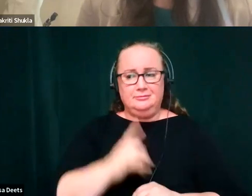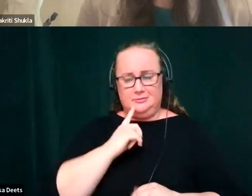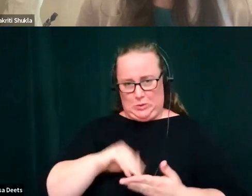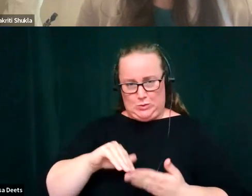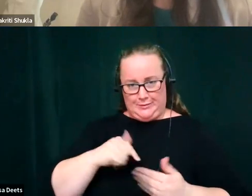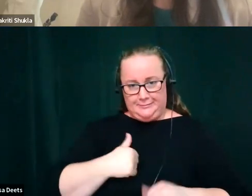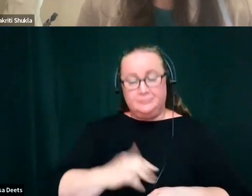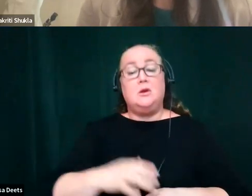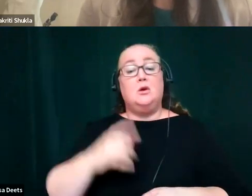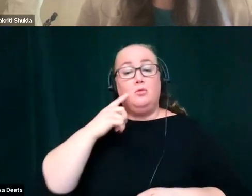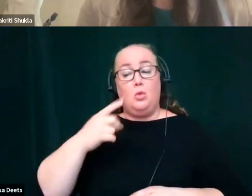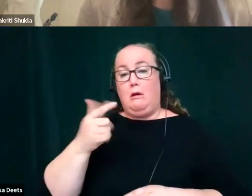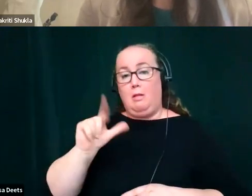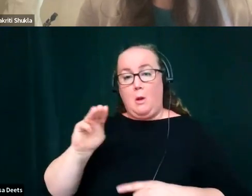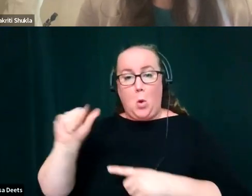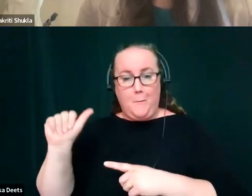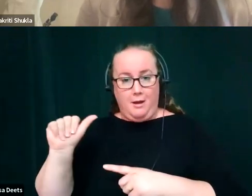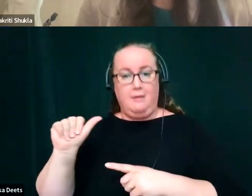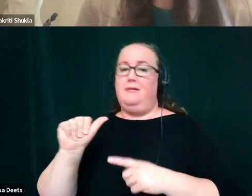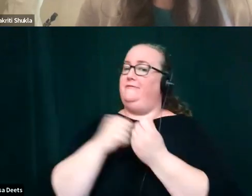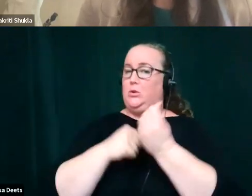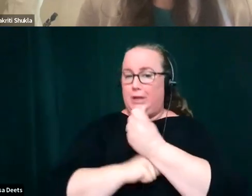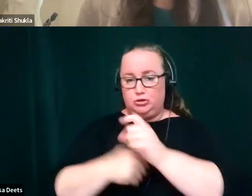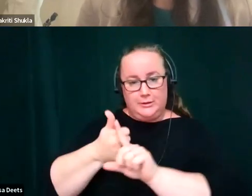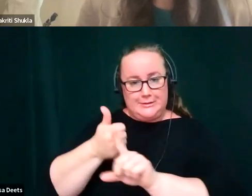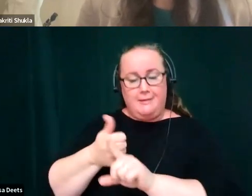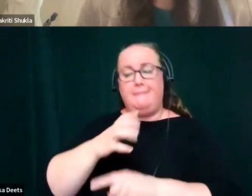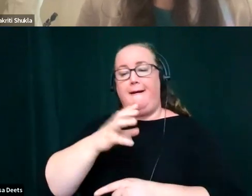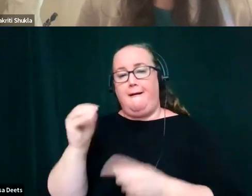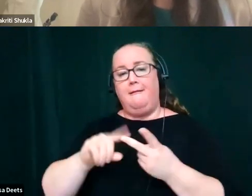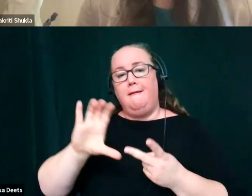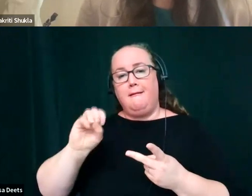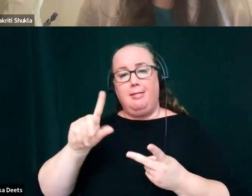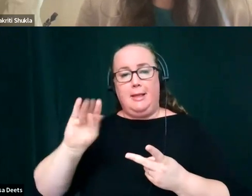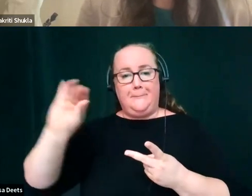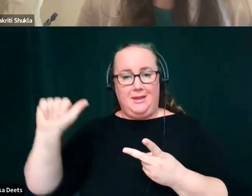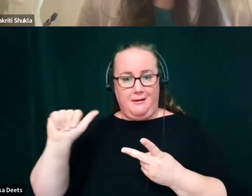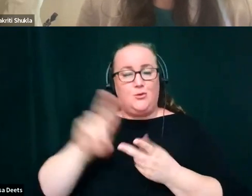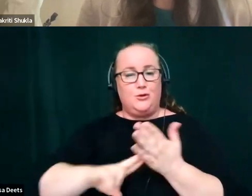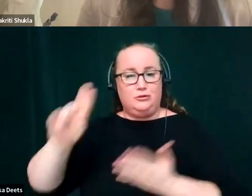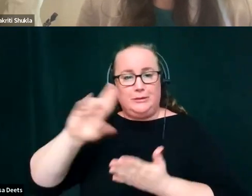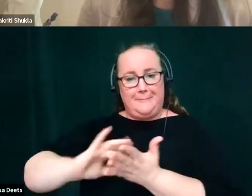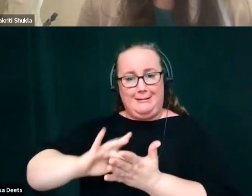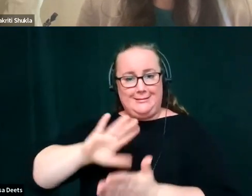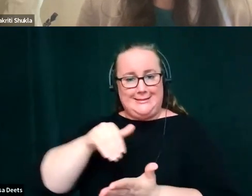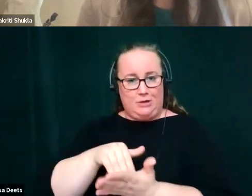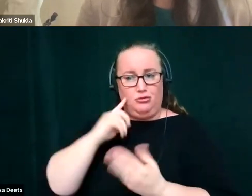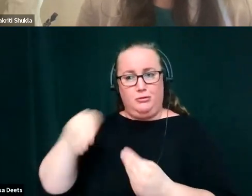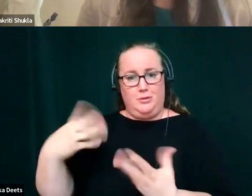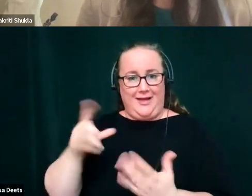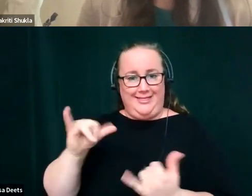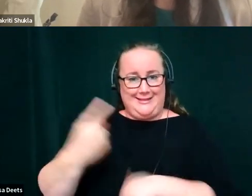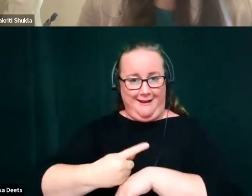to the Glaucoma Foundation, as well as to Columbia University's Irving Medical Center for putting this on with us today. We